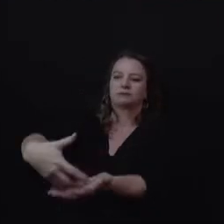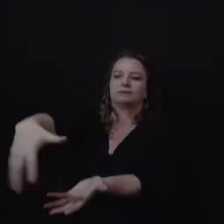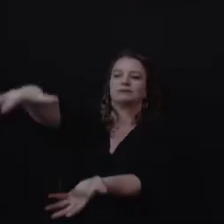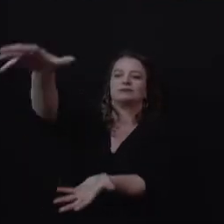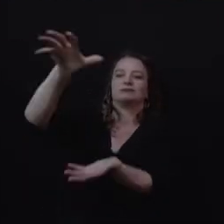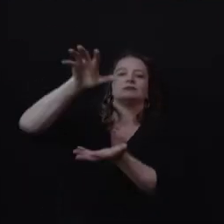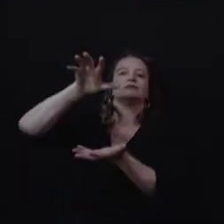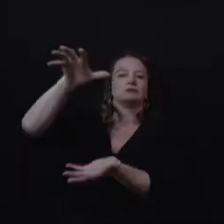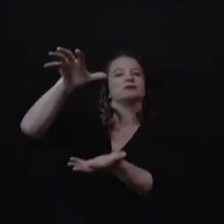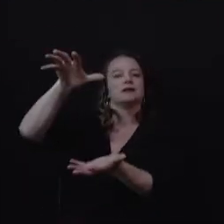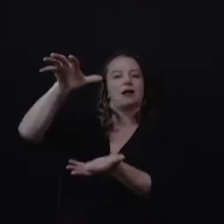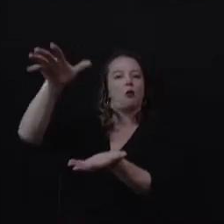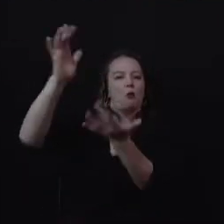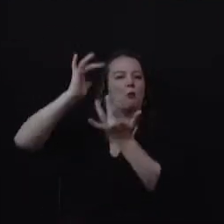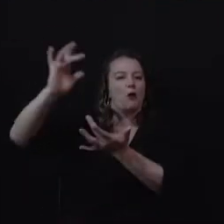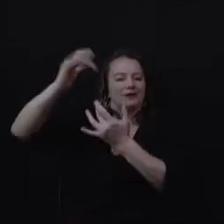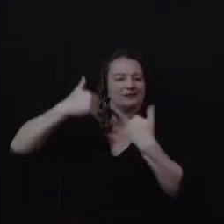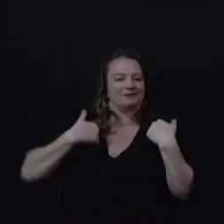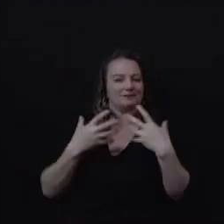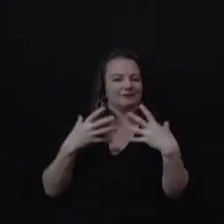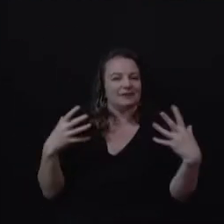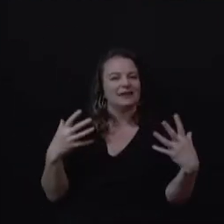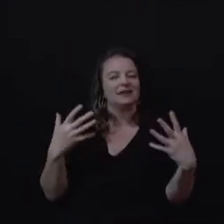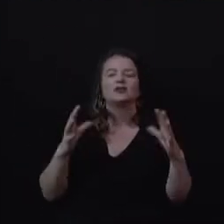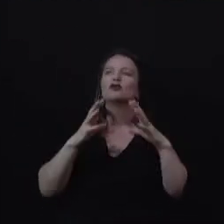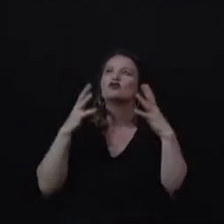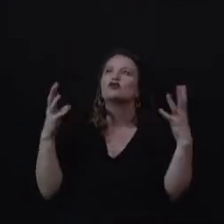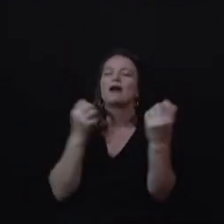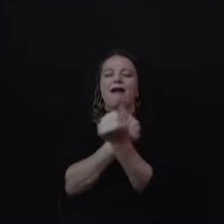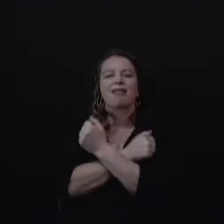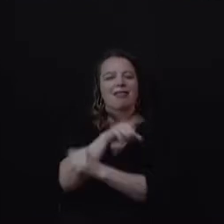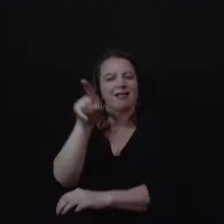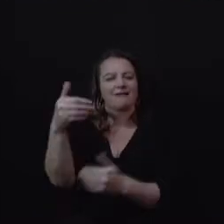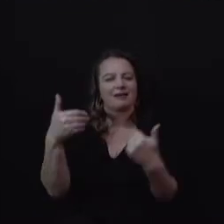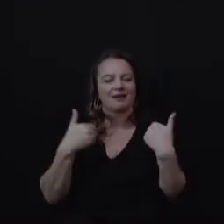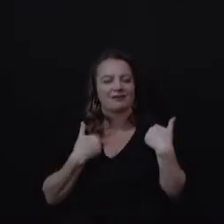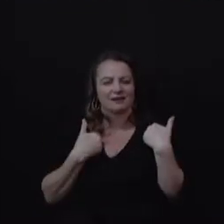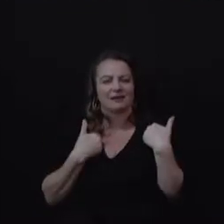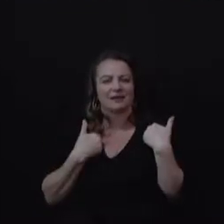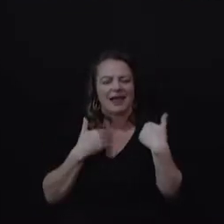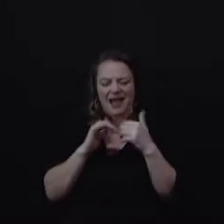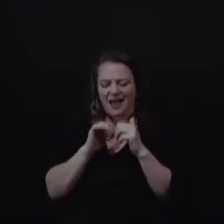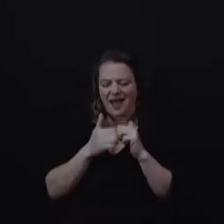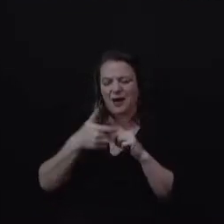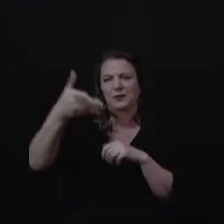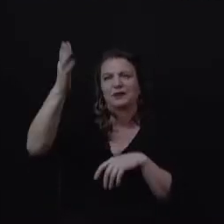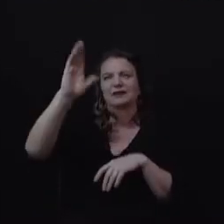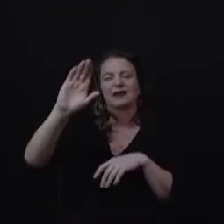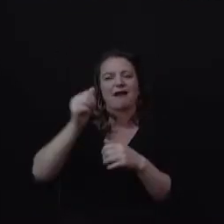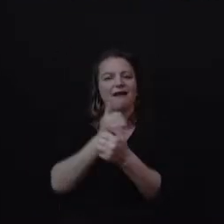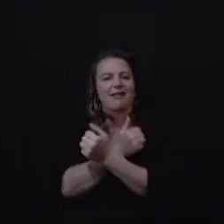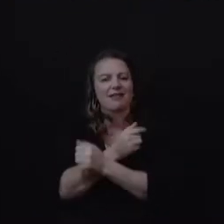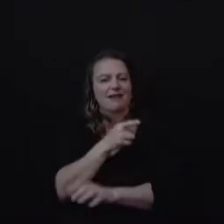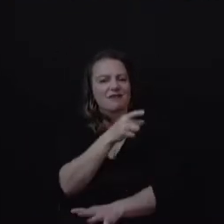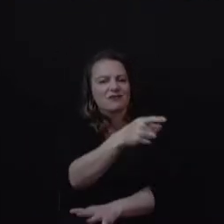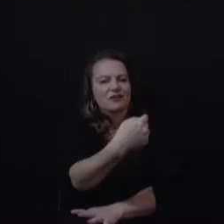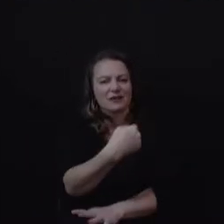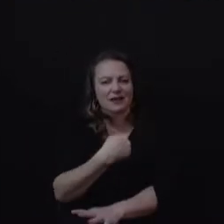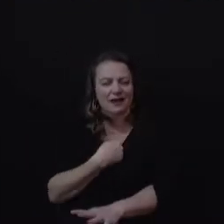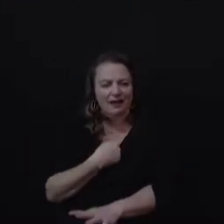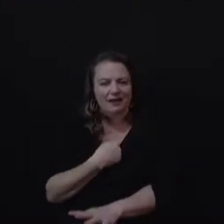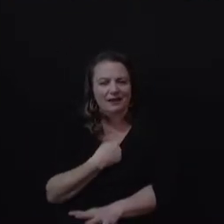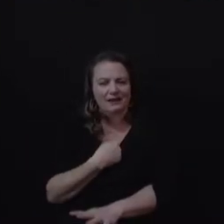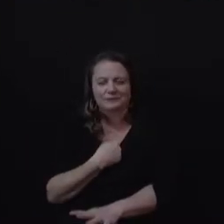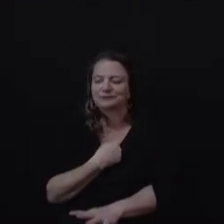because of the great love that he has for us, that he loves. How does God love you and I? He doesn't